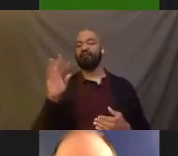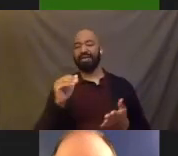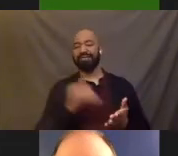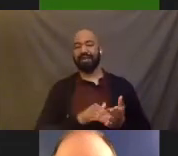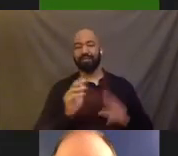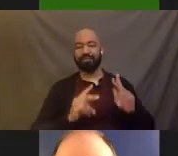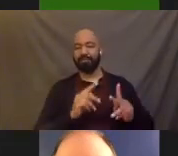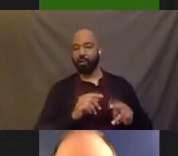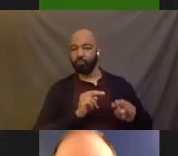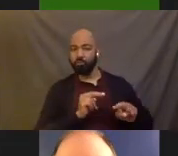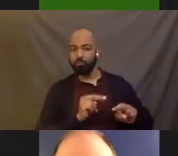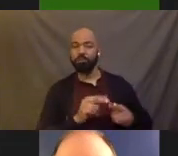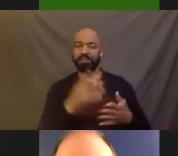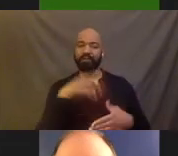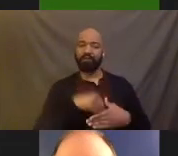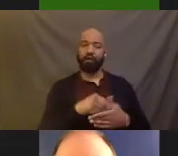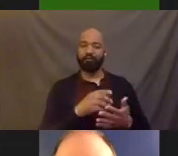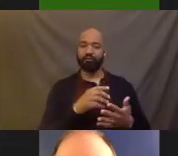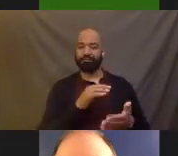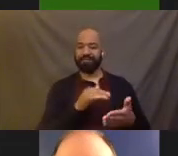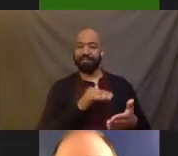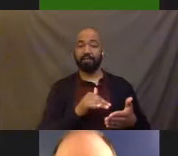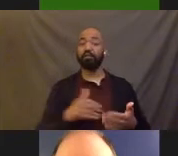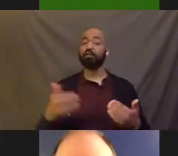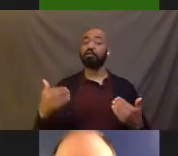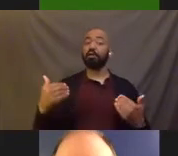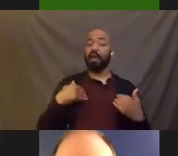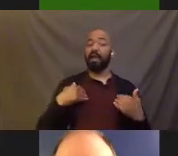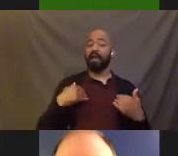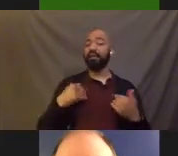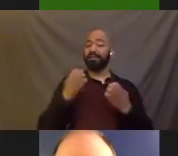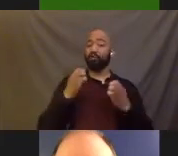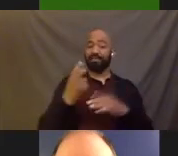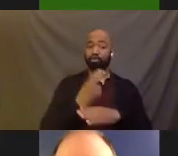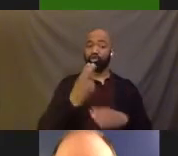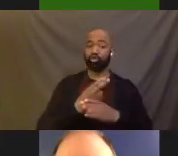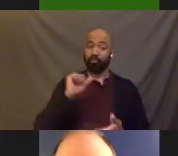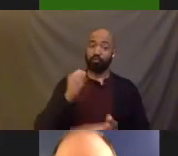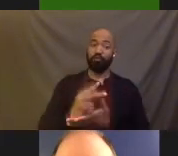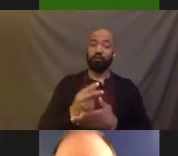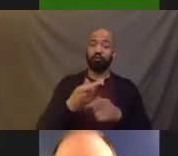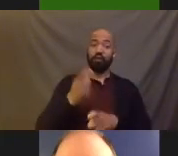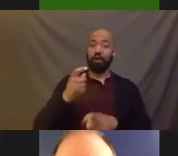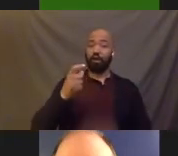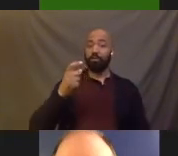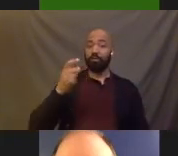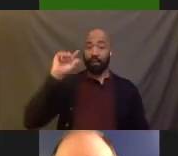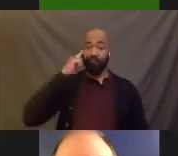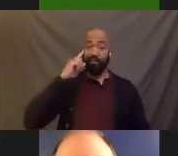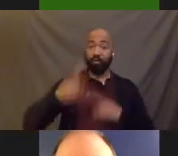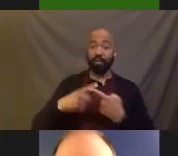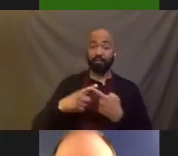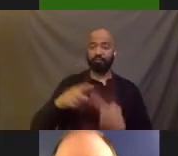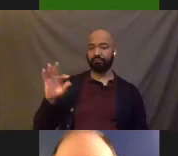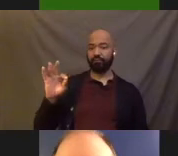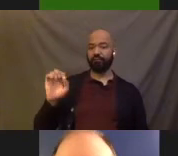they received that emergency use authorization in February. All right, so now